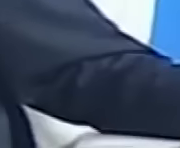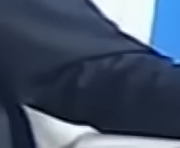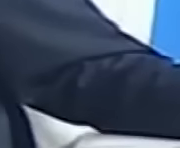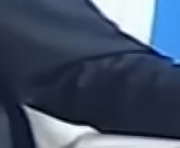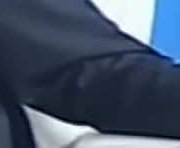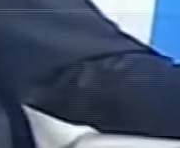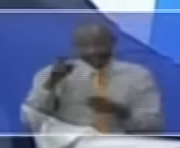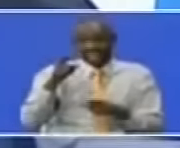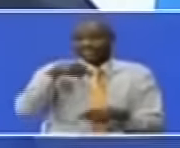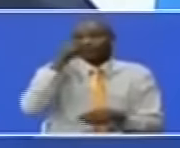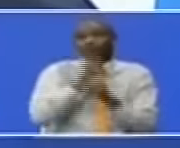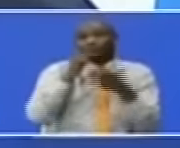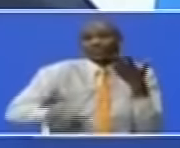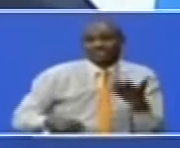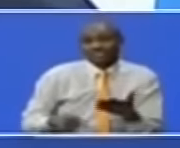the results, what will they do?